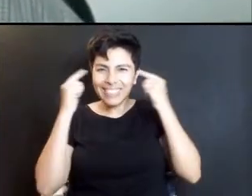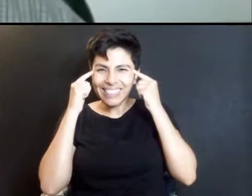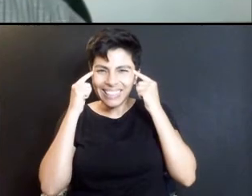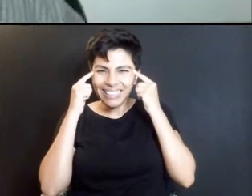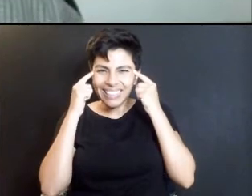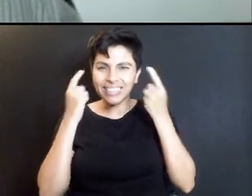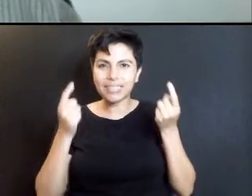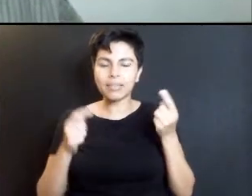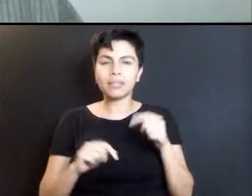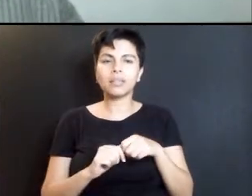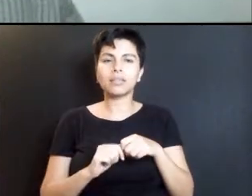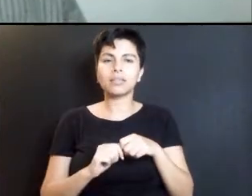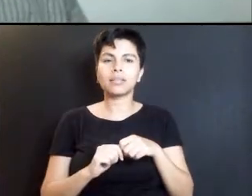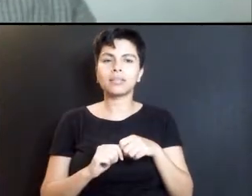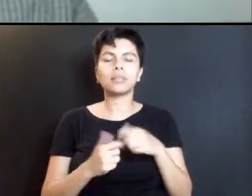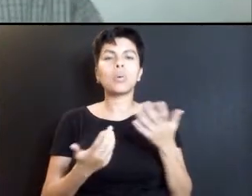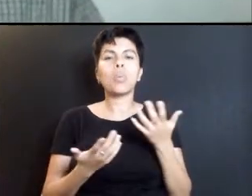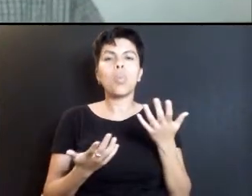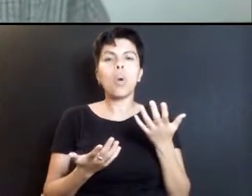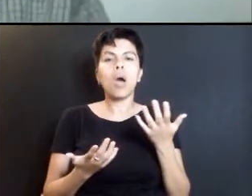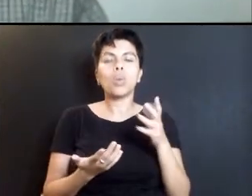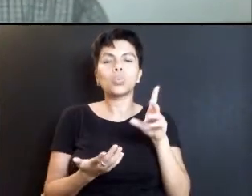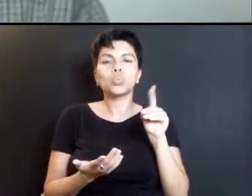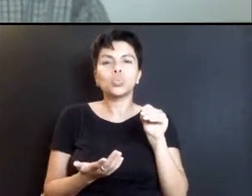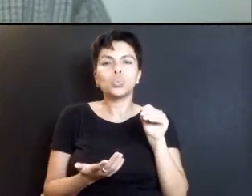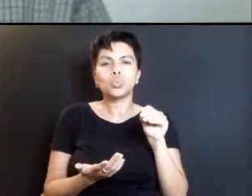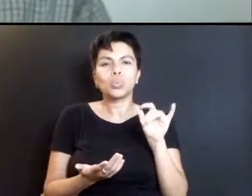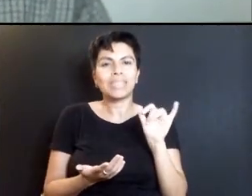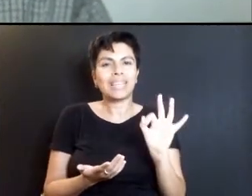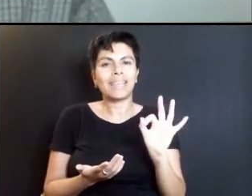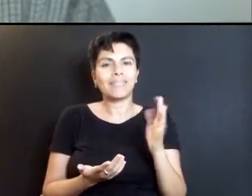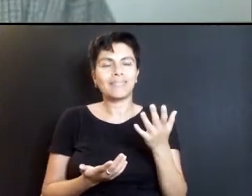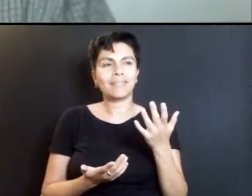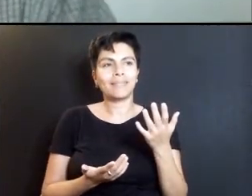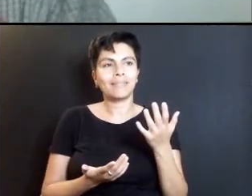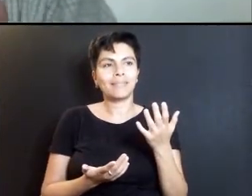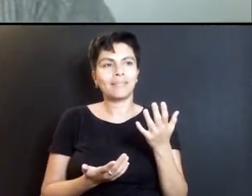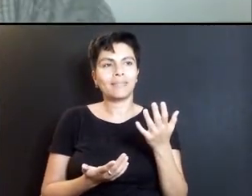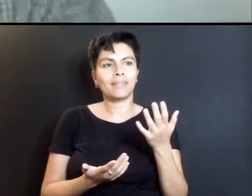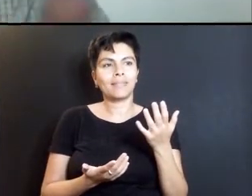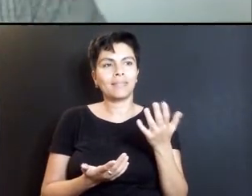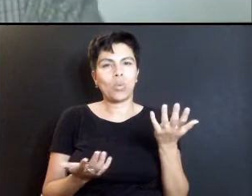else? What would you have done if